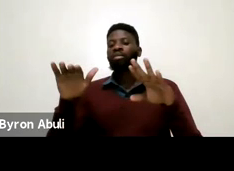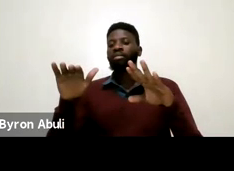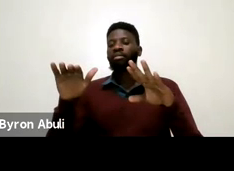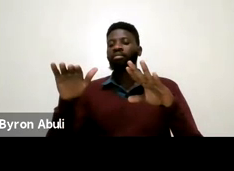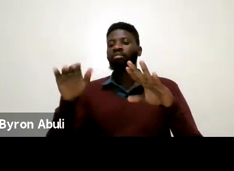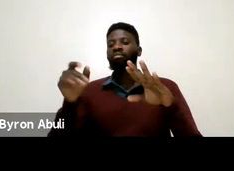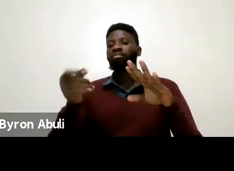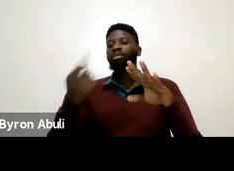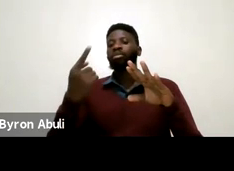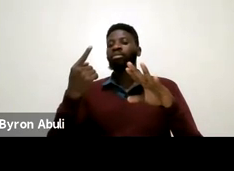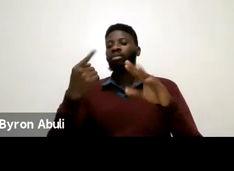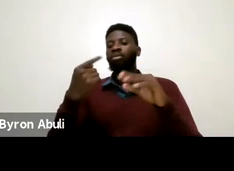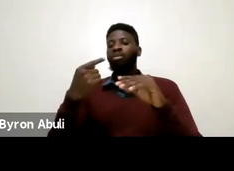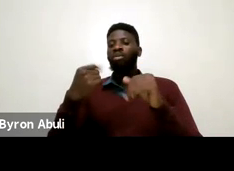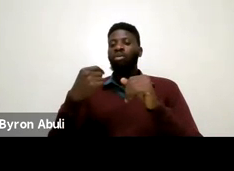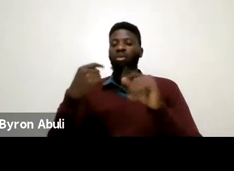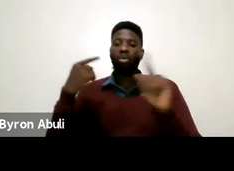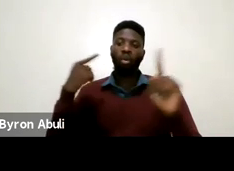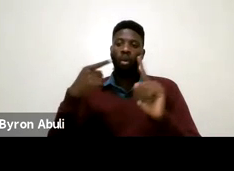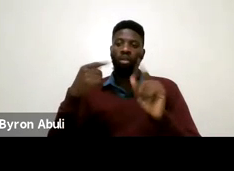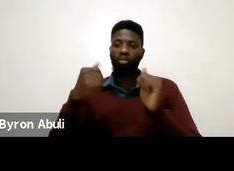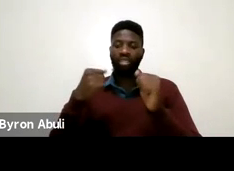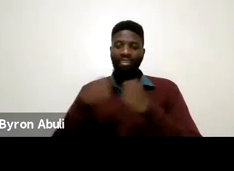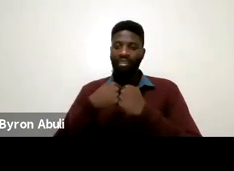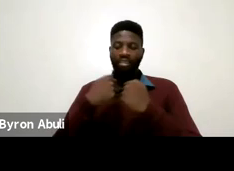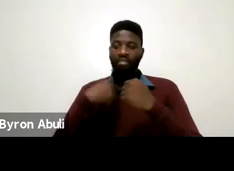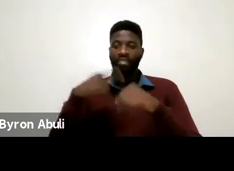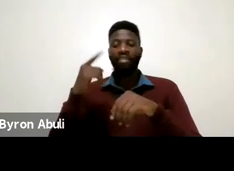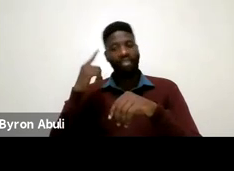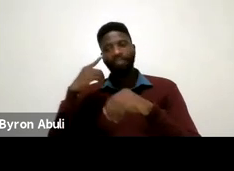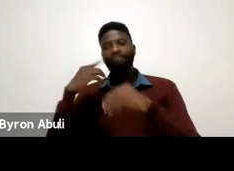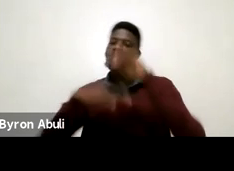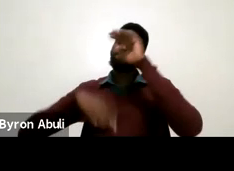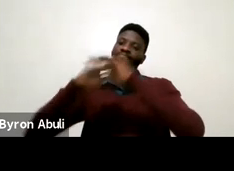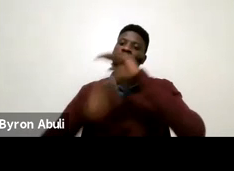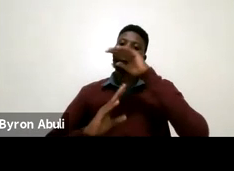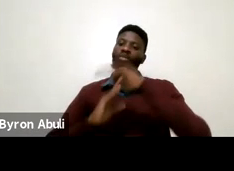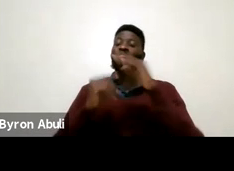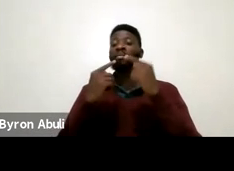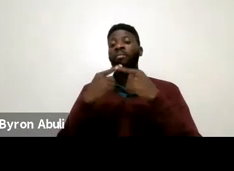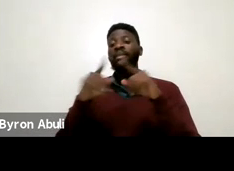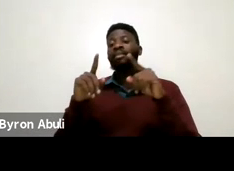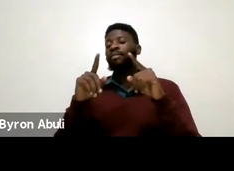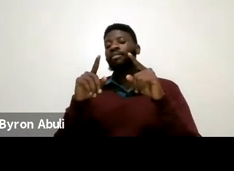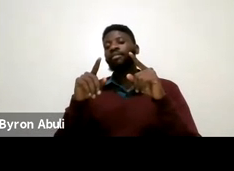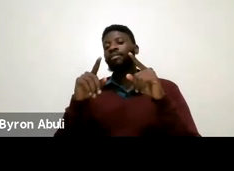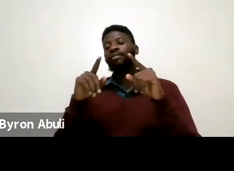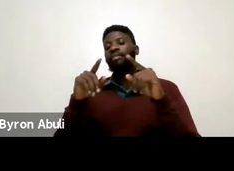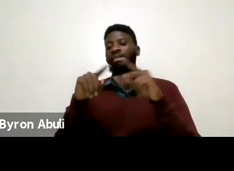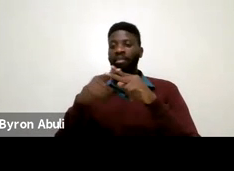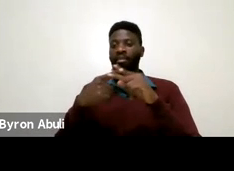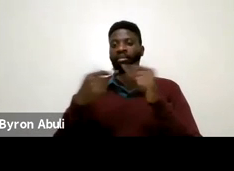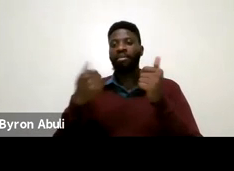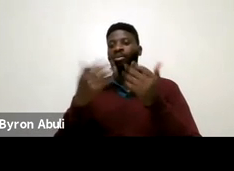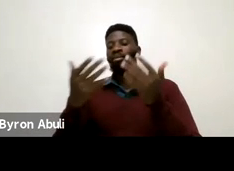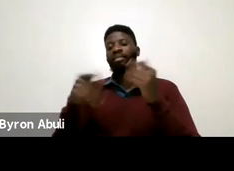challenging goals, then you may think that you have hit the seventh heaven when you have not even started your life journey. So you really need to have a good